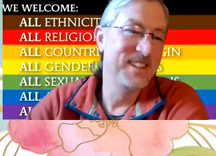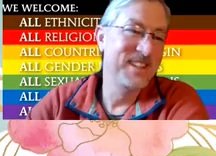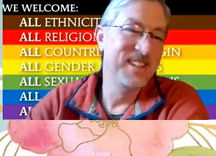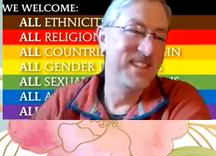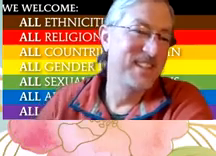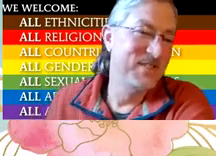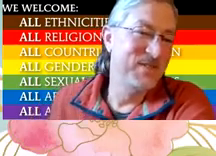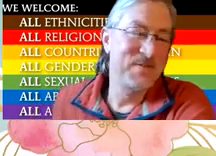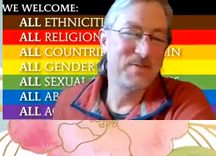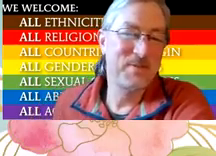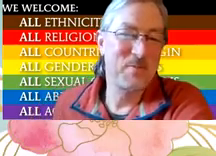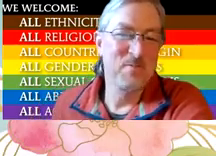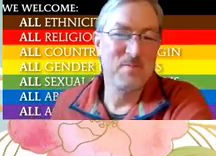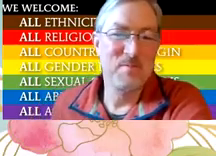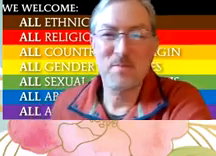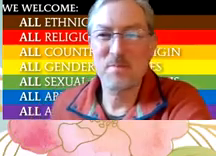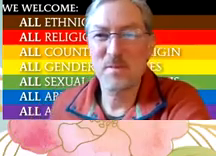contributing.